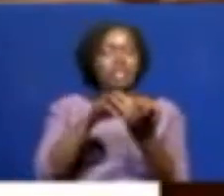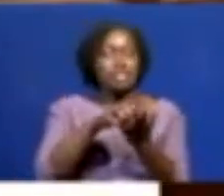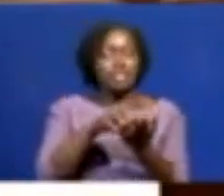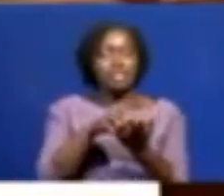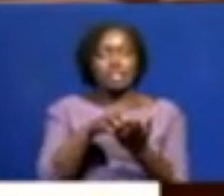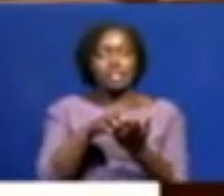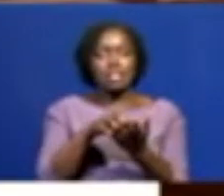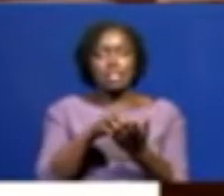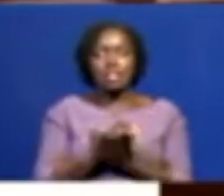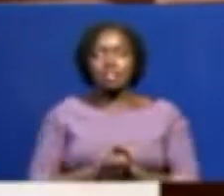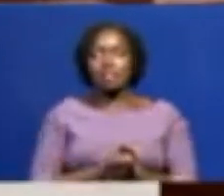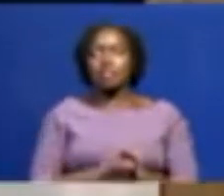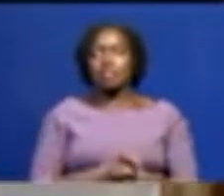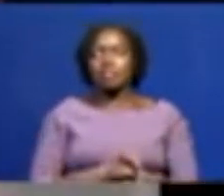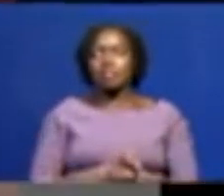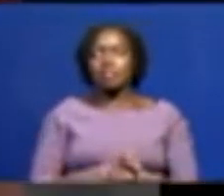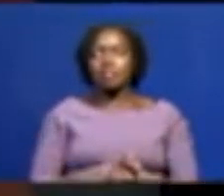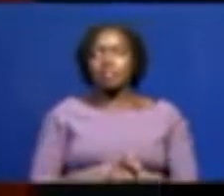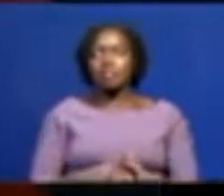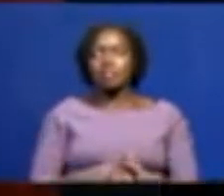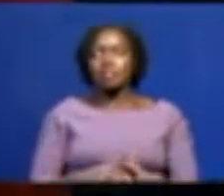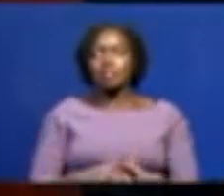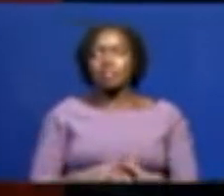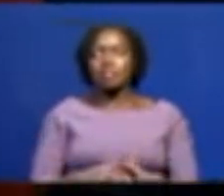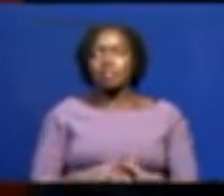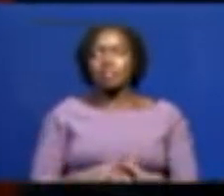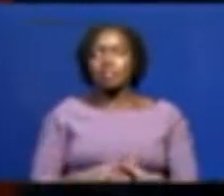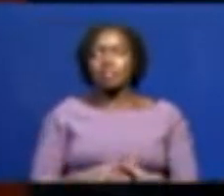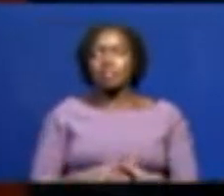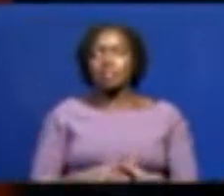From Milimani Law Courts, I'm Ruth Wamboi.